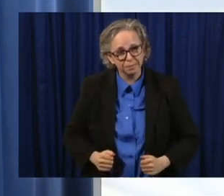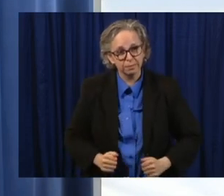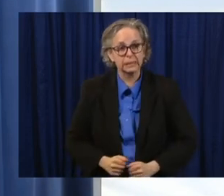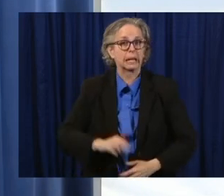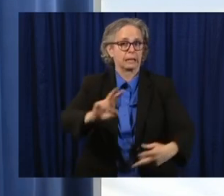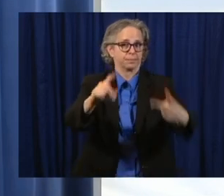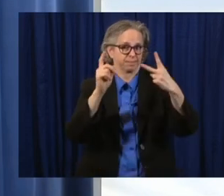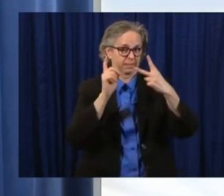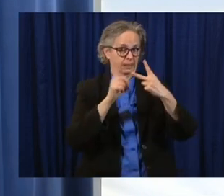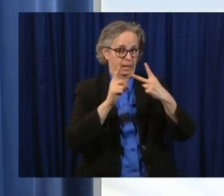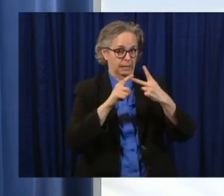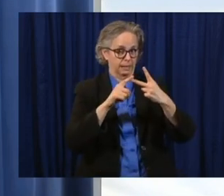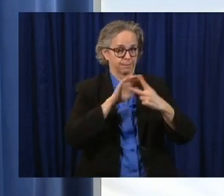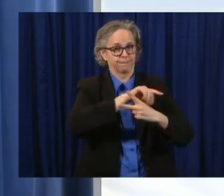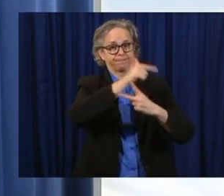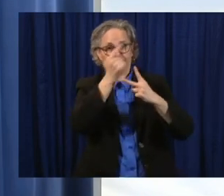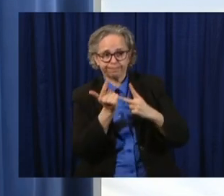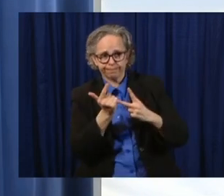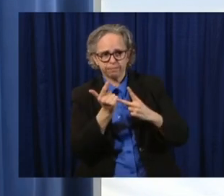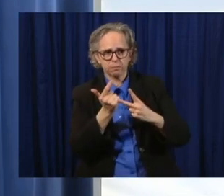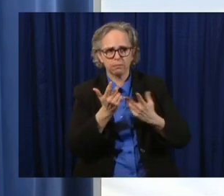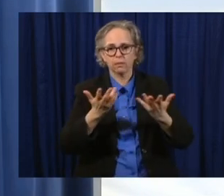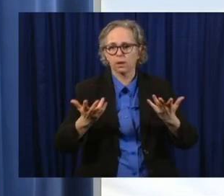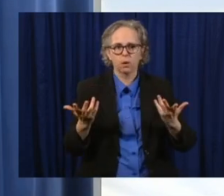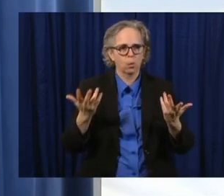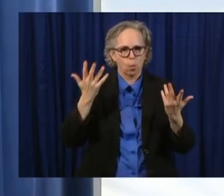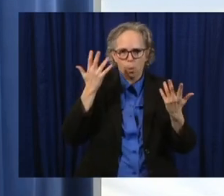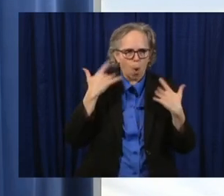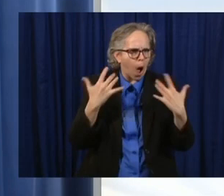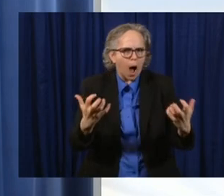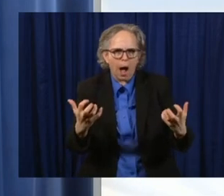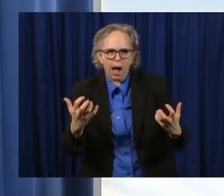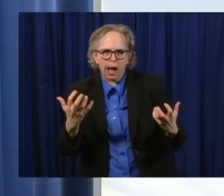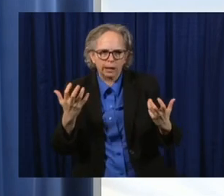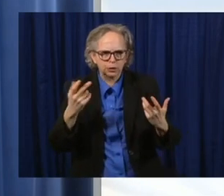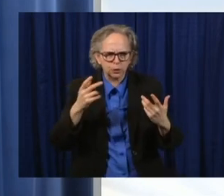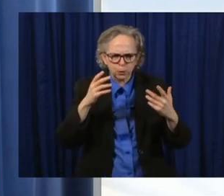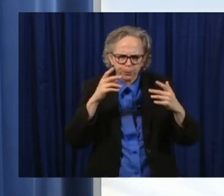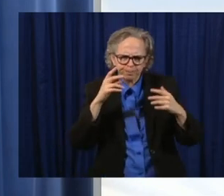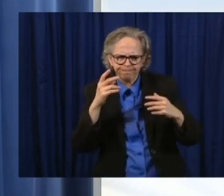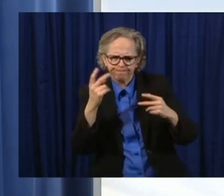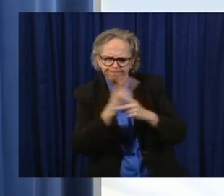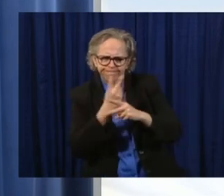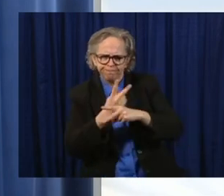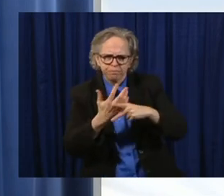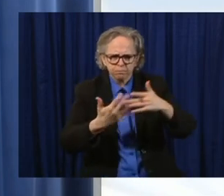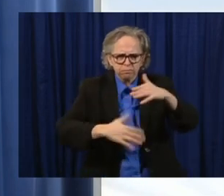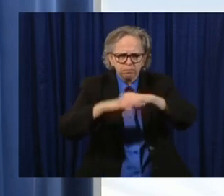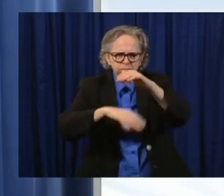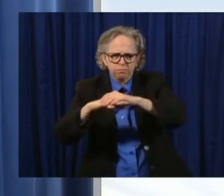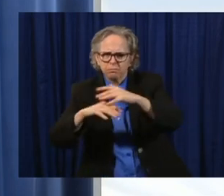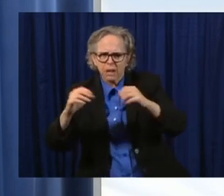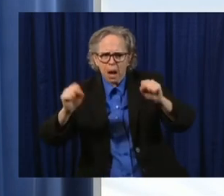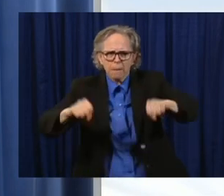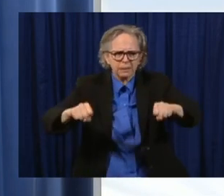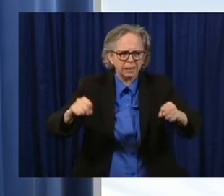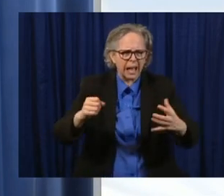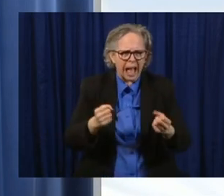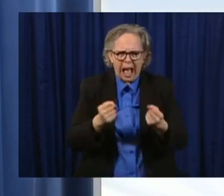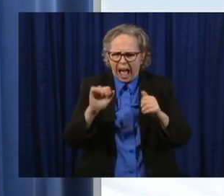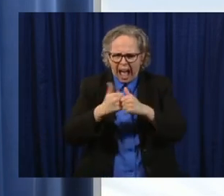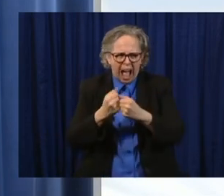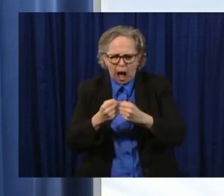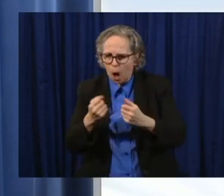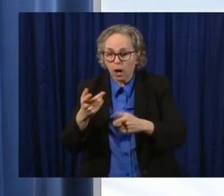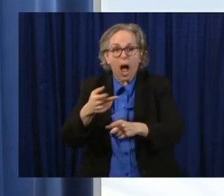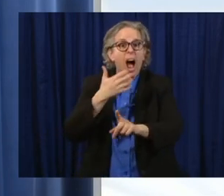this capacity will give us a much better opportunity to deal with hot spots wherever they